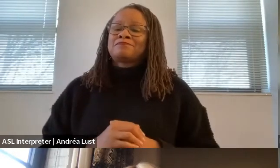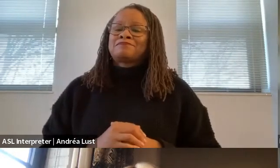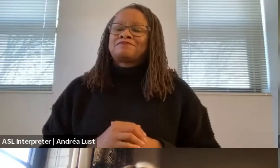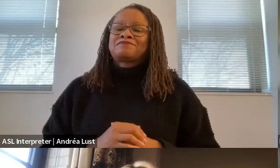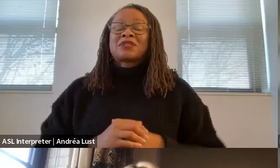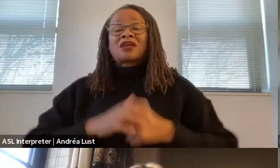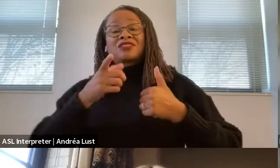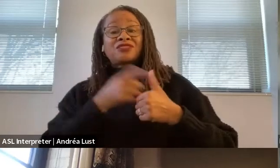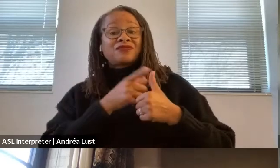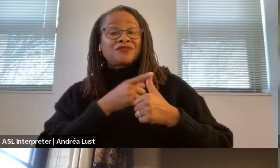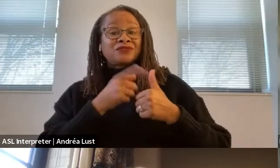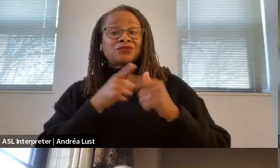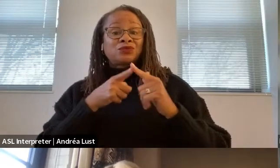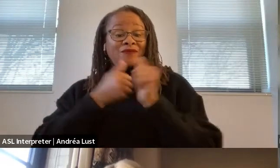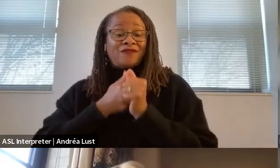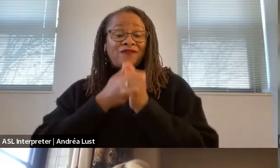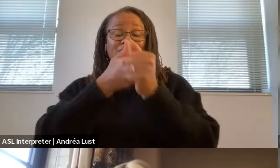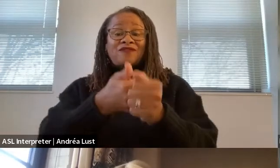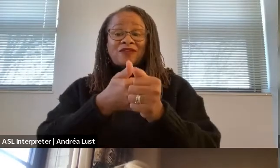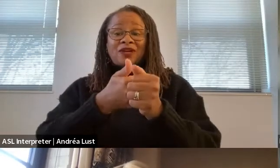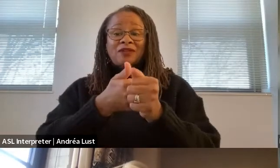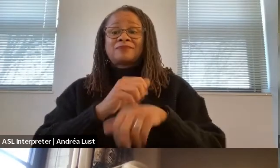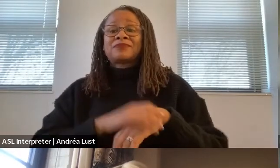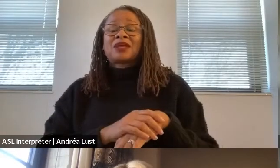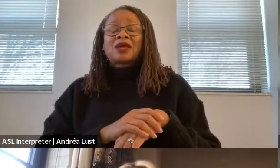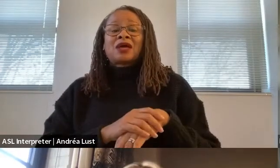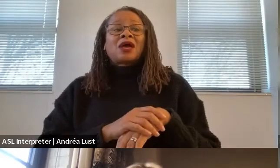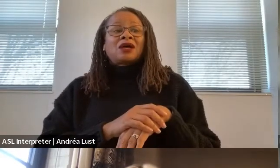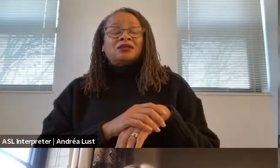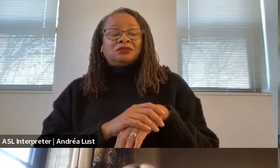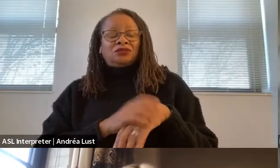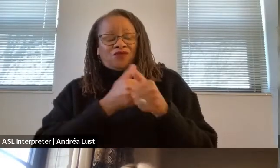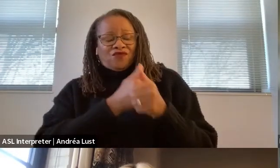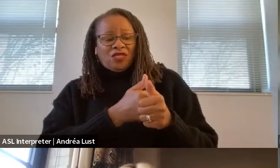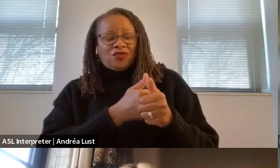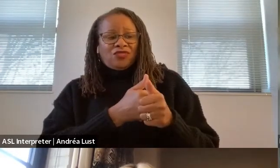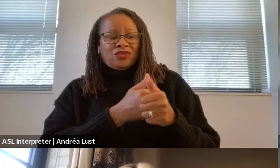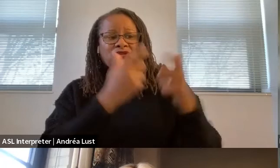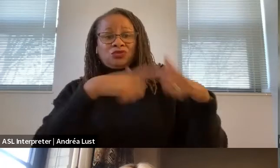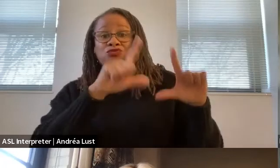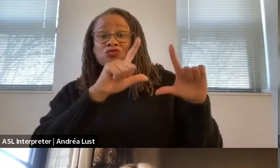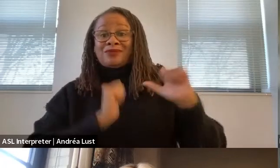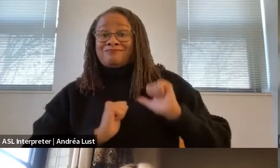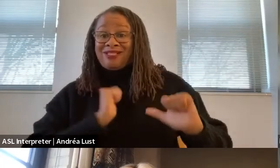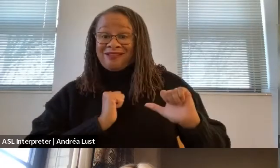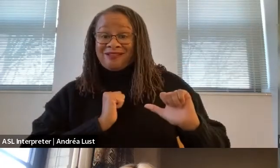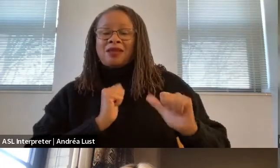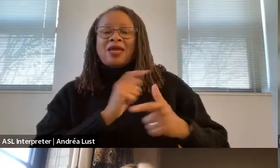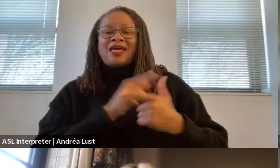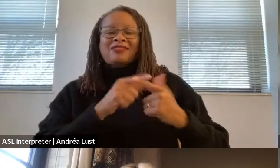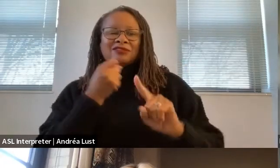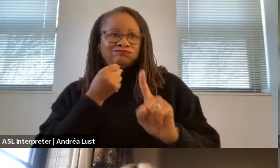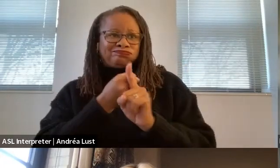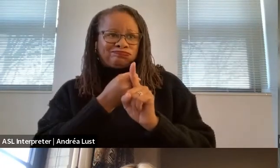first like to follow the rails of the screenplay, and then you always hit this wall when, you know, it worked wonderfully.